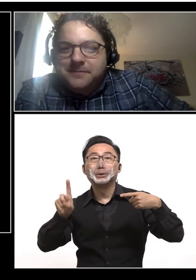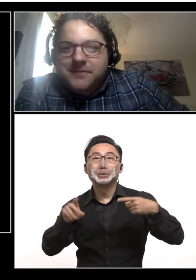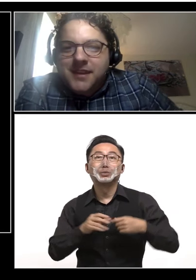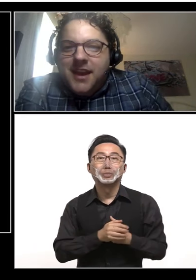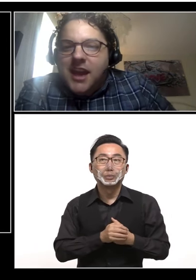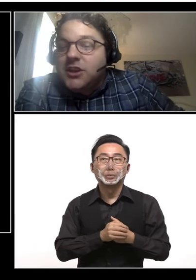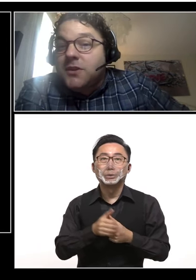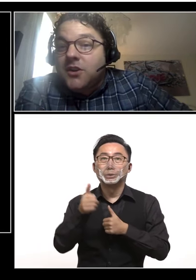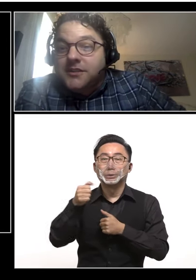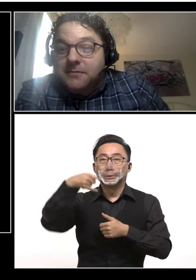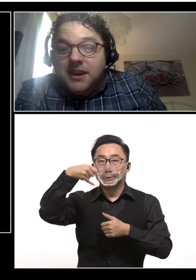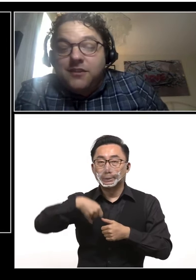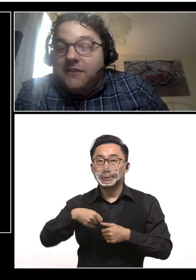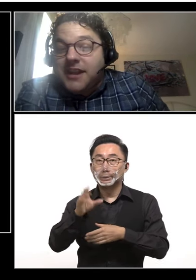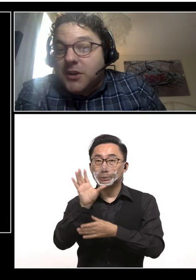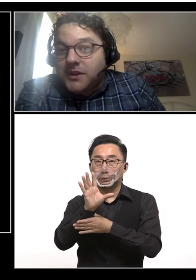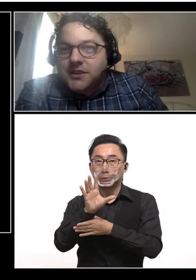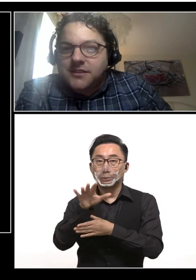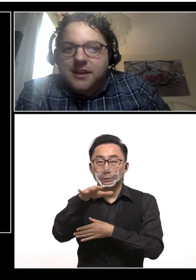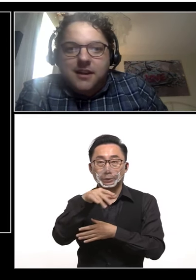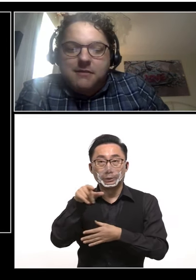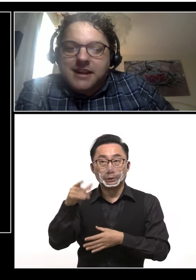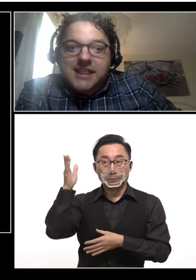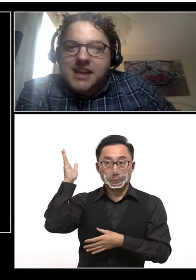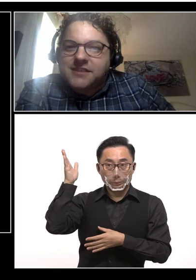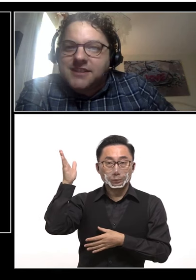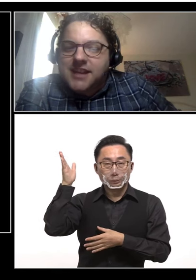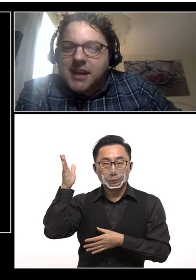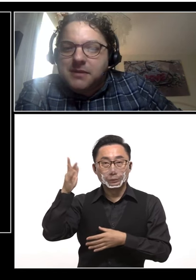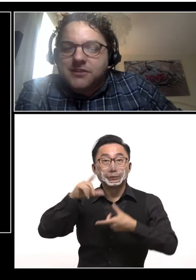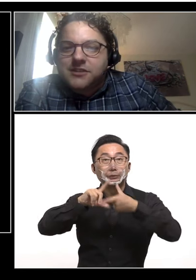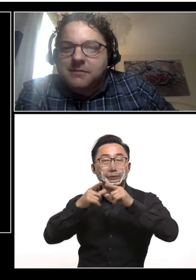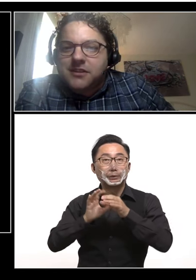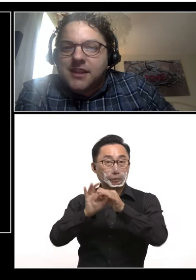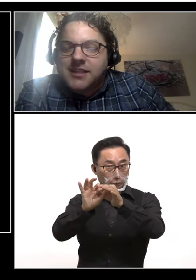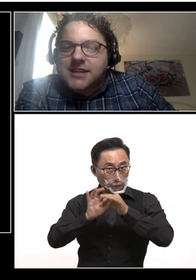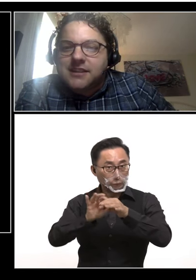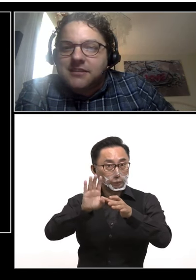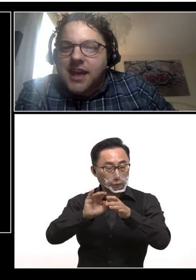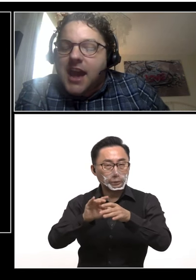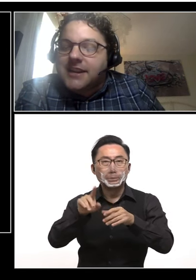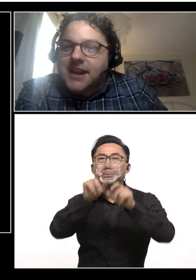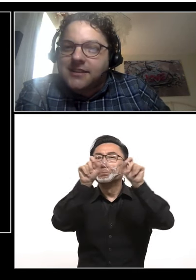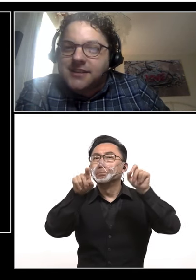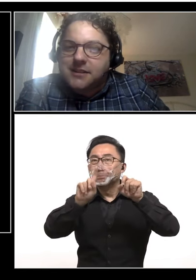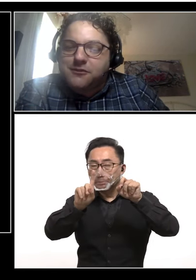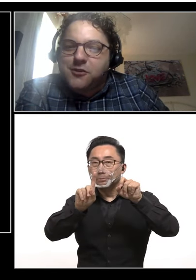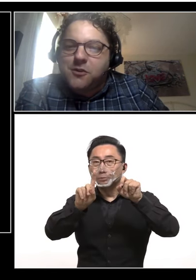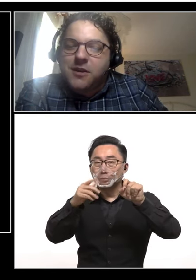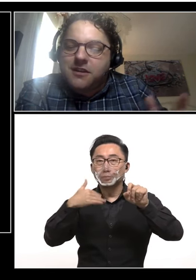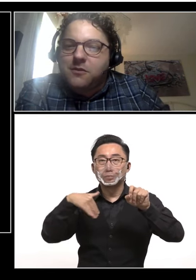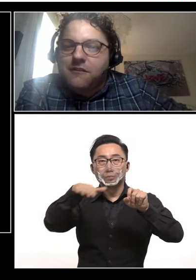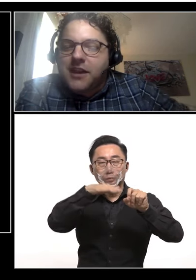please. You can contact me if you have any questions around anything that I've said today. Please contact me on the details there. And as I said